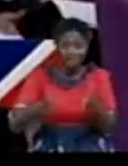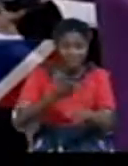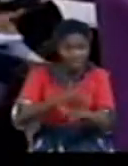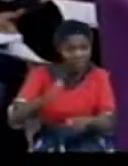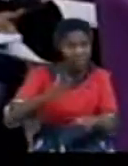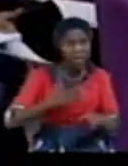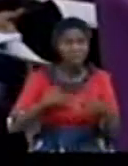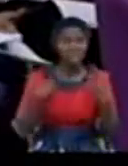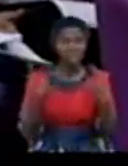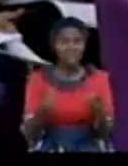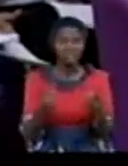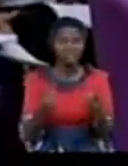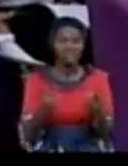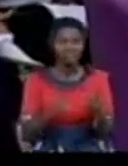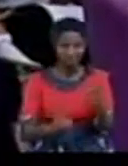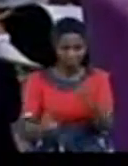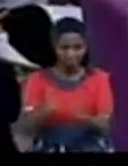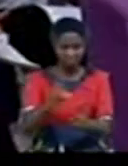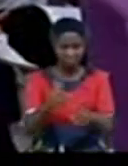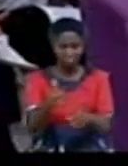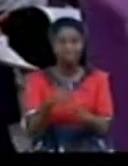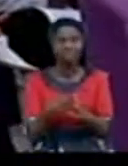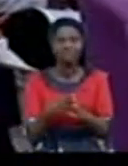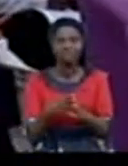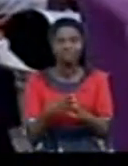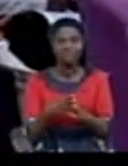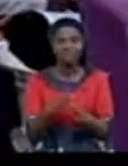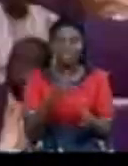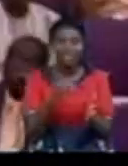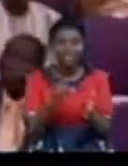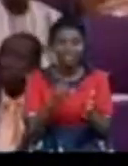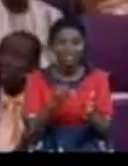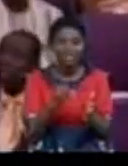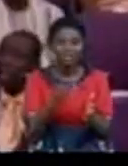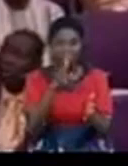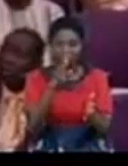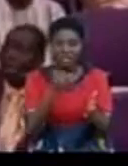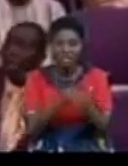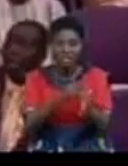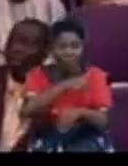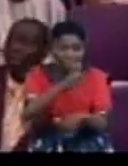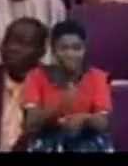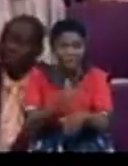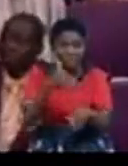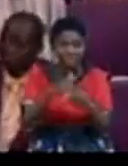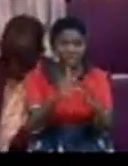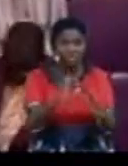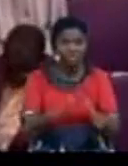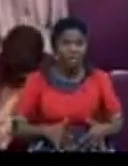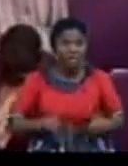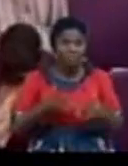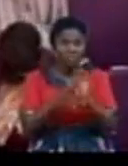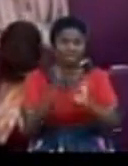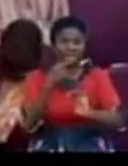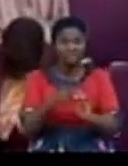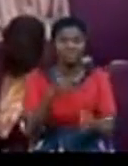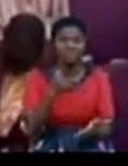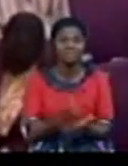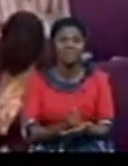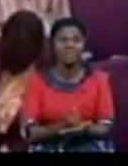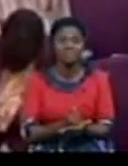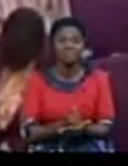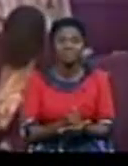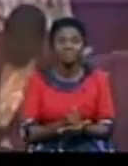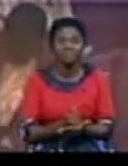it. Be it confirmed in your life in Jesus' name. Three things we're looking at. Number